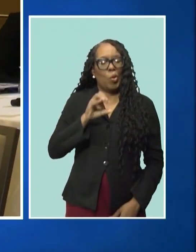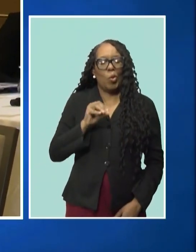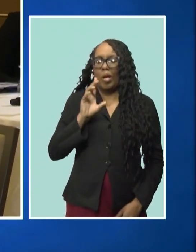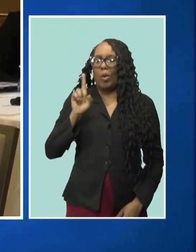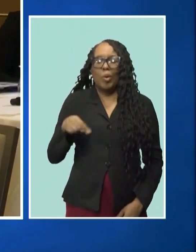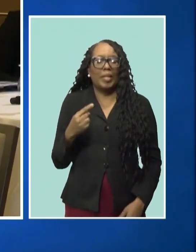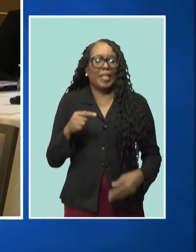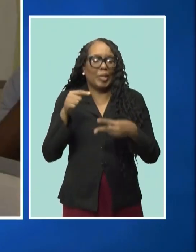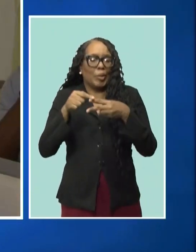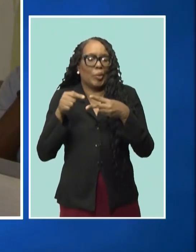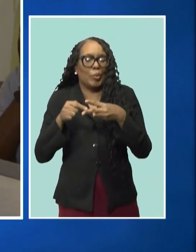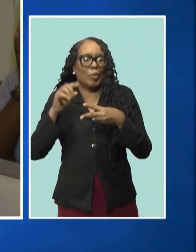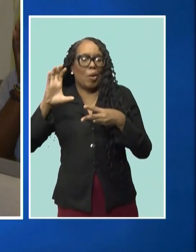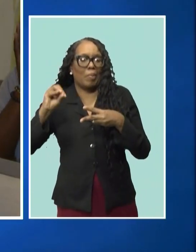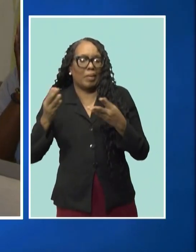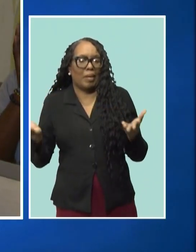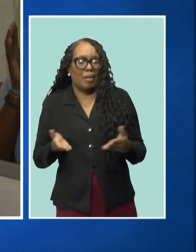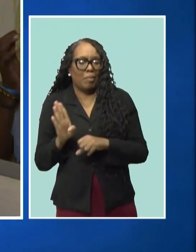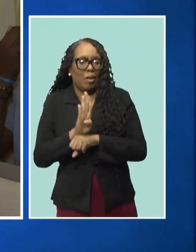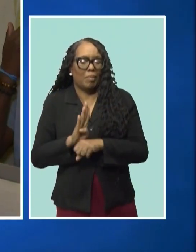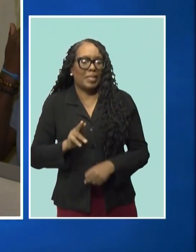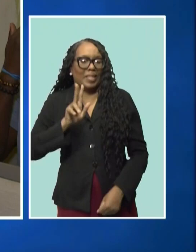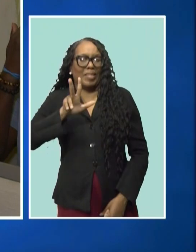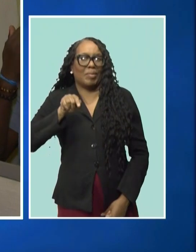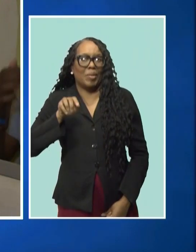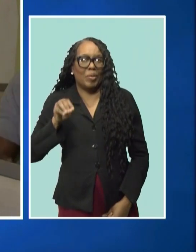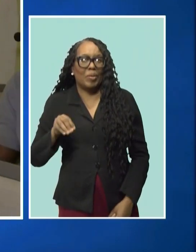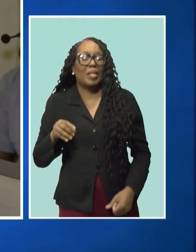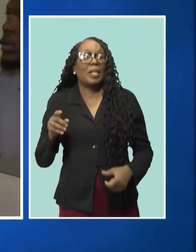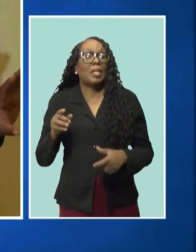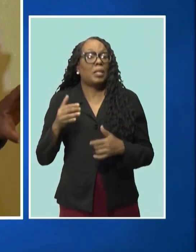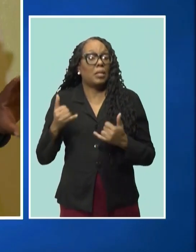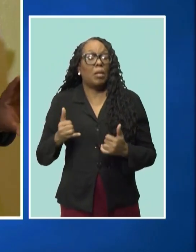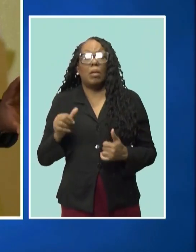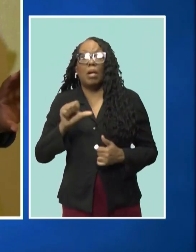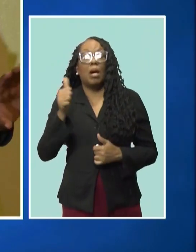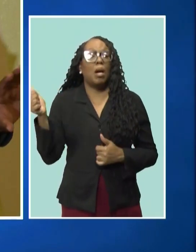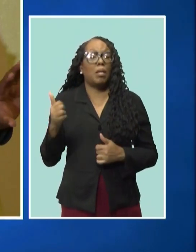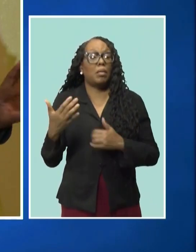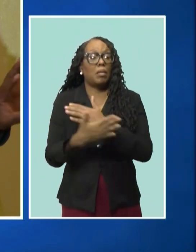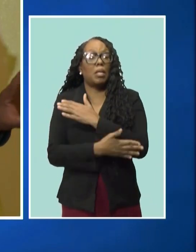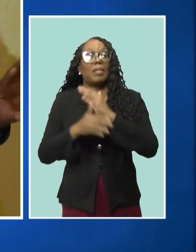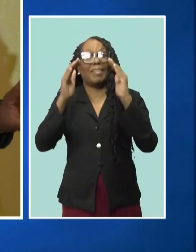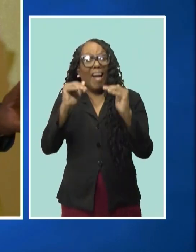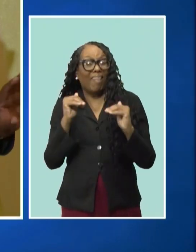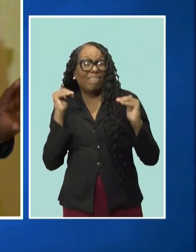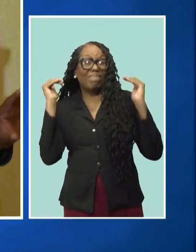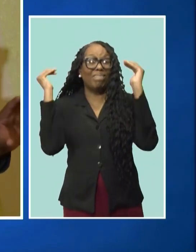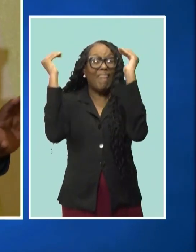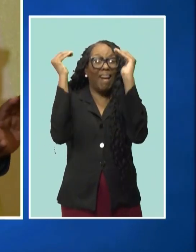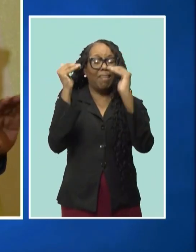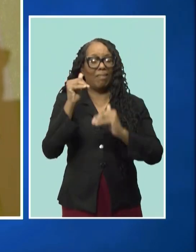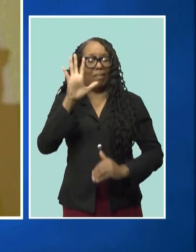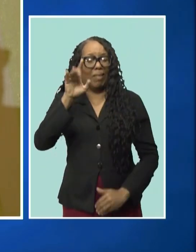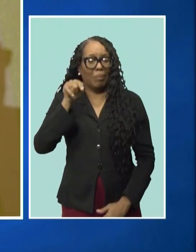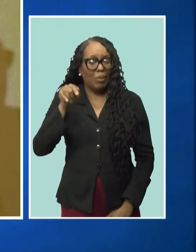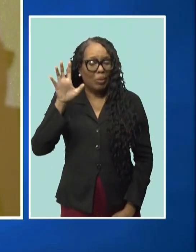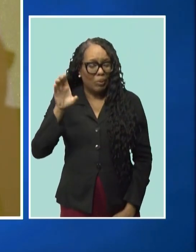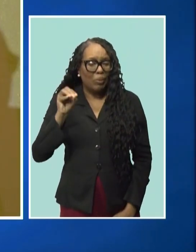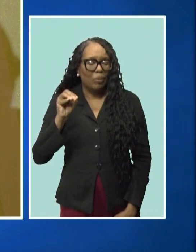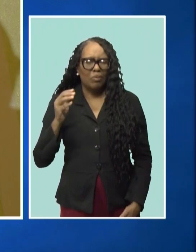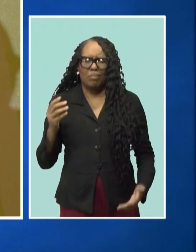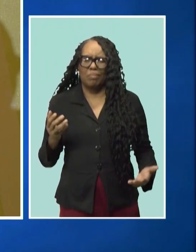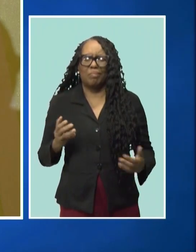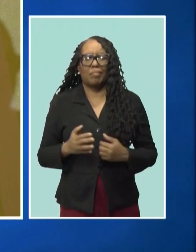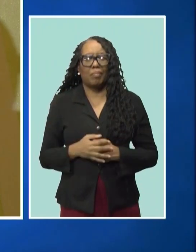into the picture, they're now moving on to 5.0. But we are in a 2.0 scenario.